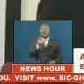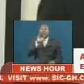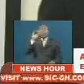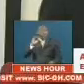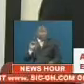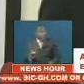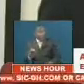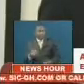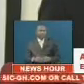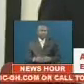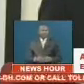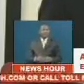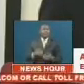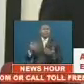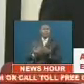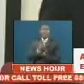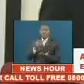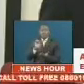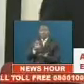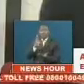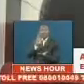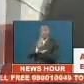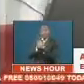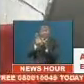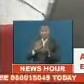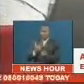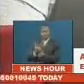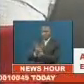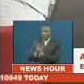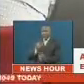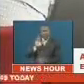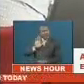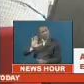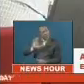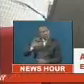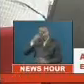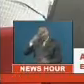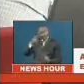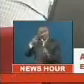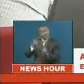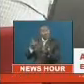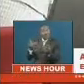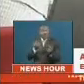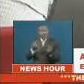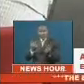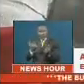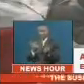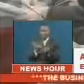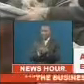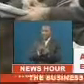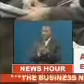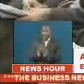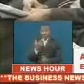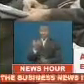according to the new EU ambassador to Ghana, William Hanna. One of his main duties will be to scale up the trade ties between the two